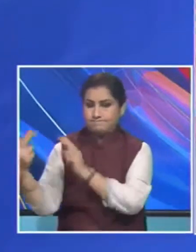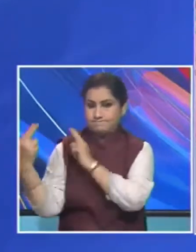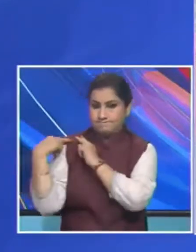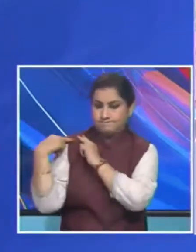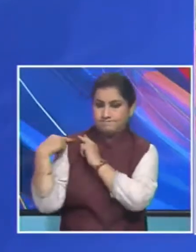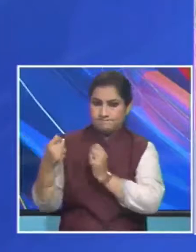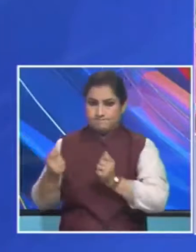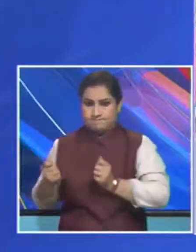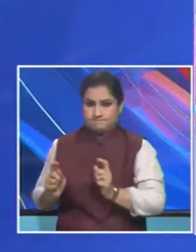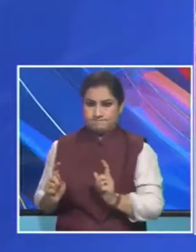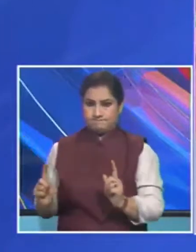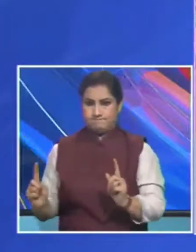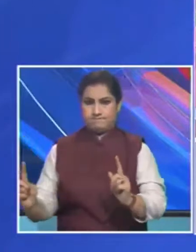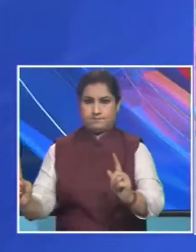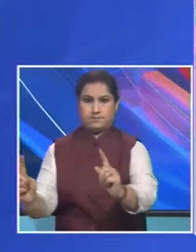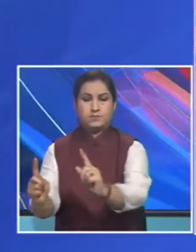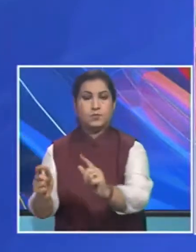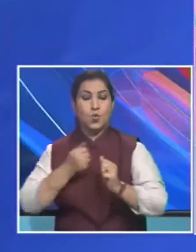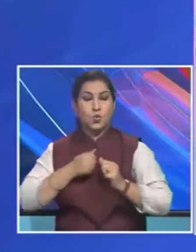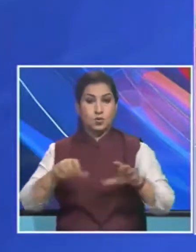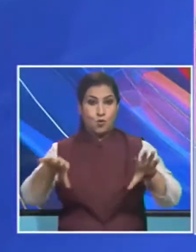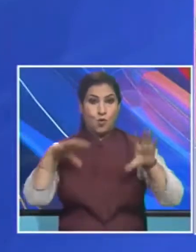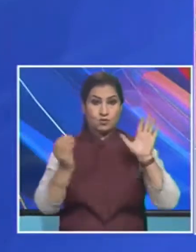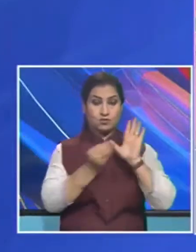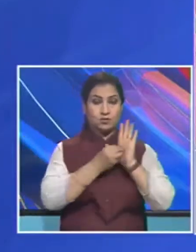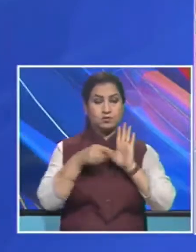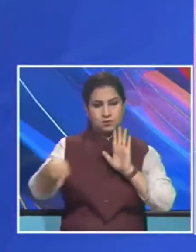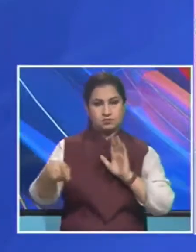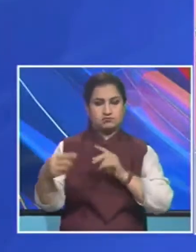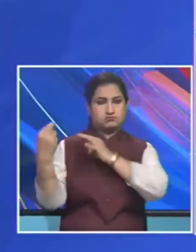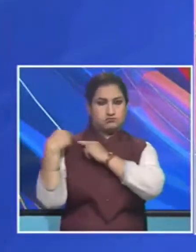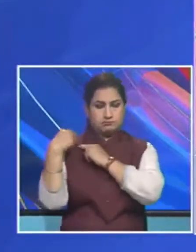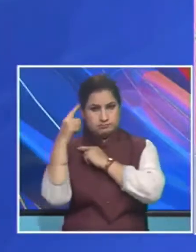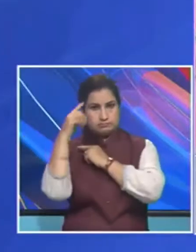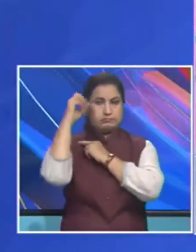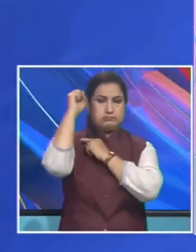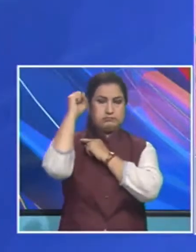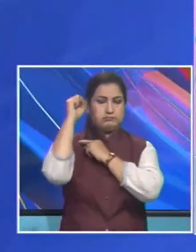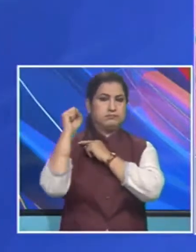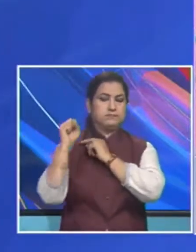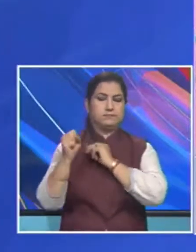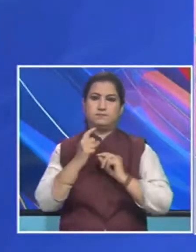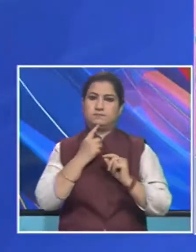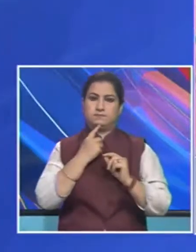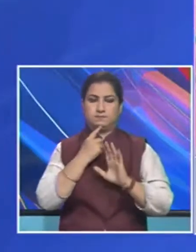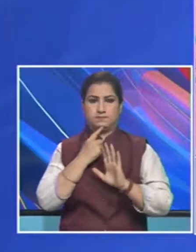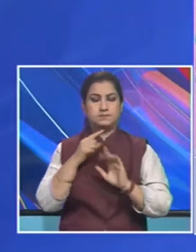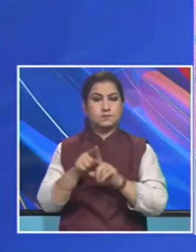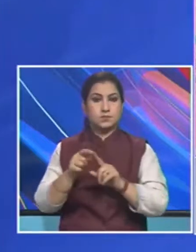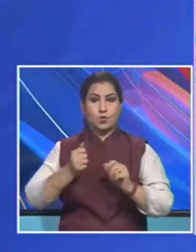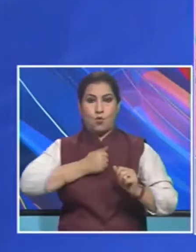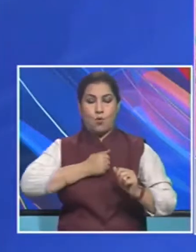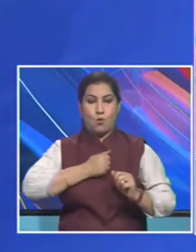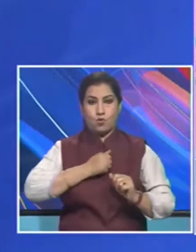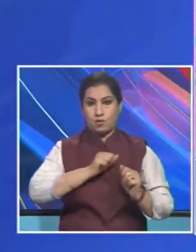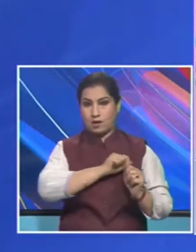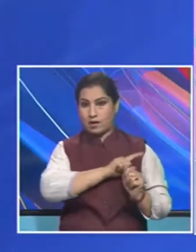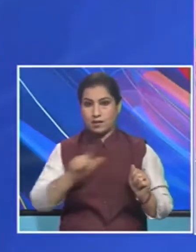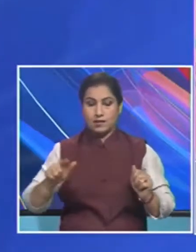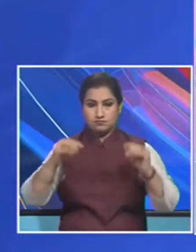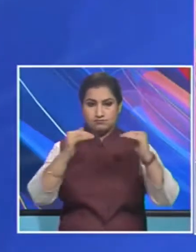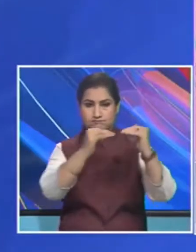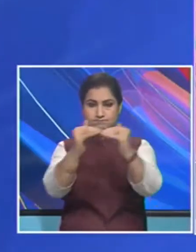of maintaining the integrity of the Constitution of India. The President of the largest democracy in the world is vested